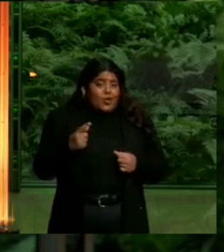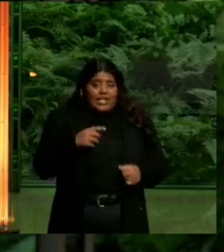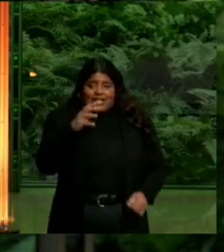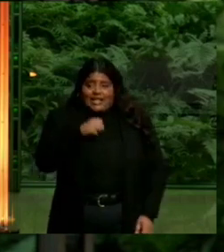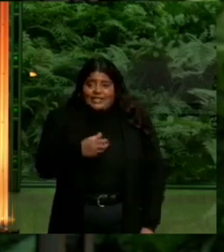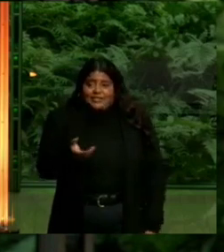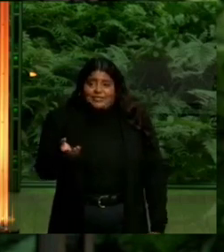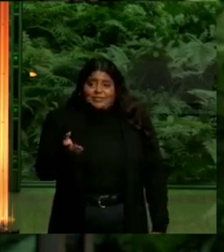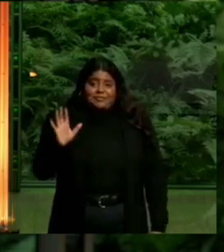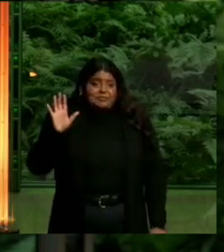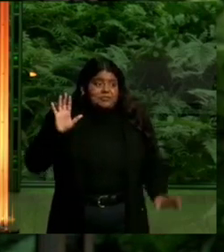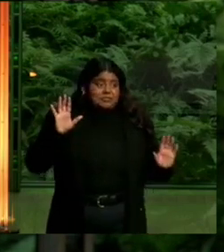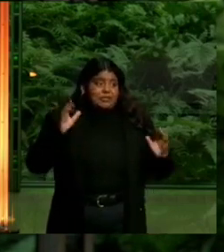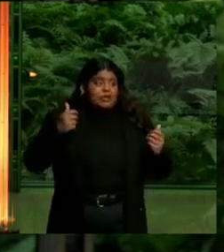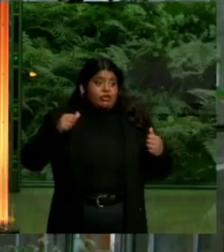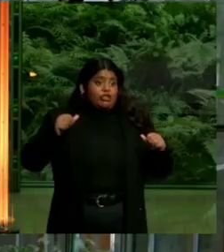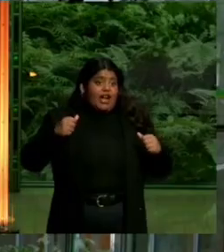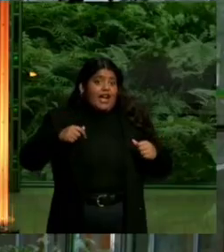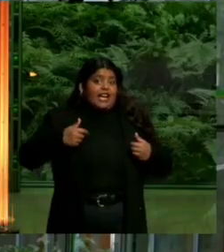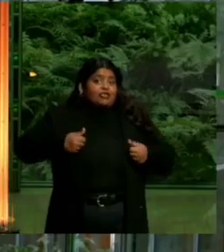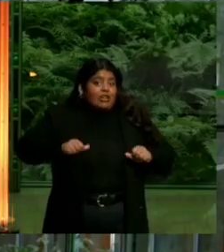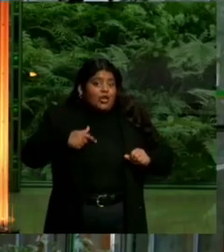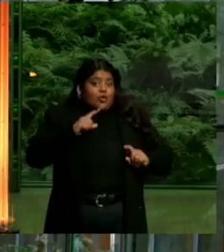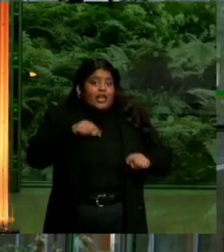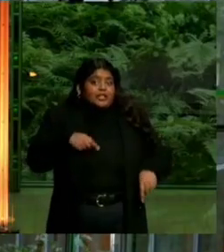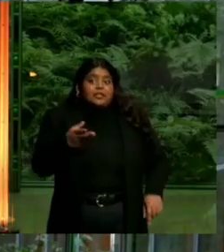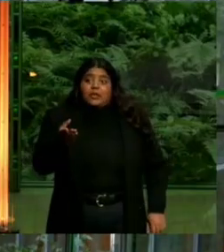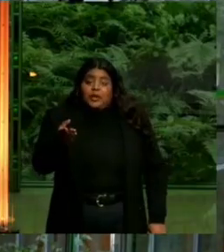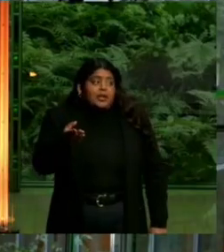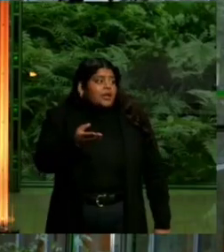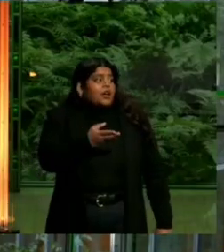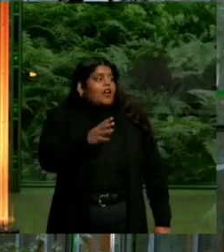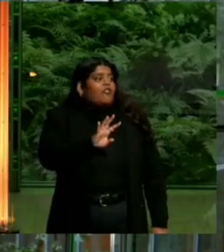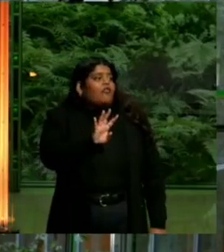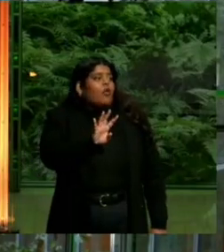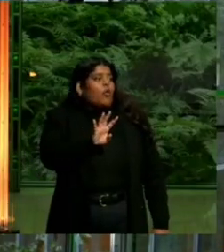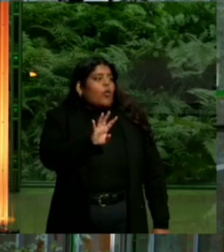guess? Anybody want to attempt answering this question? Go ahead. 4.